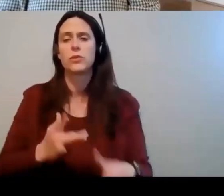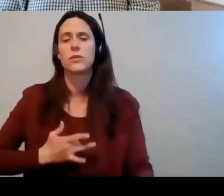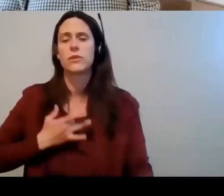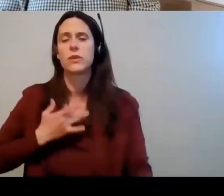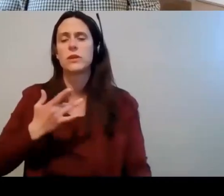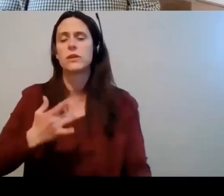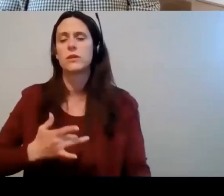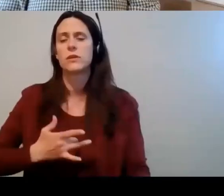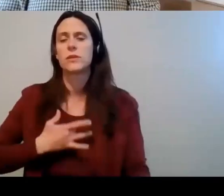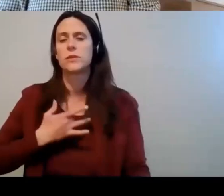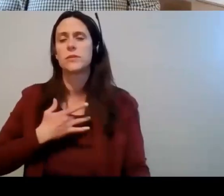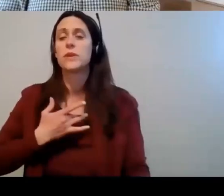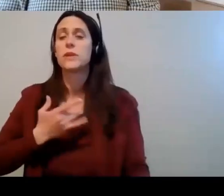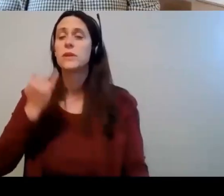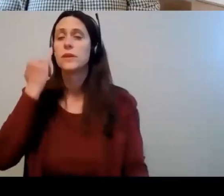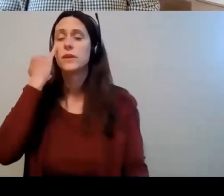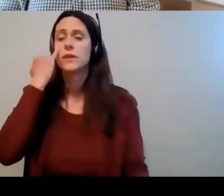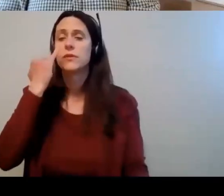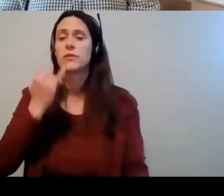If you notice any tension in your body,